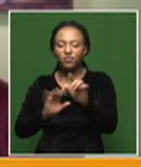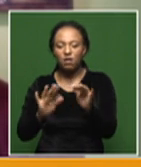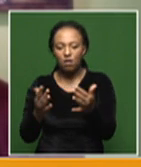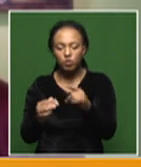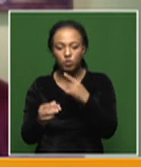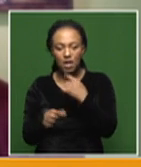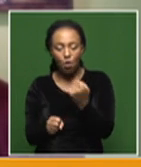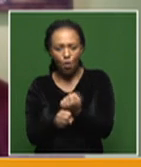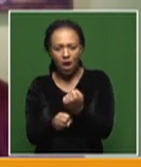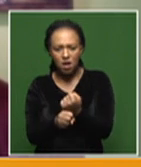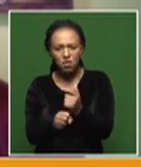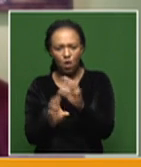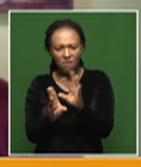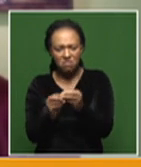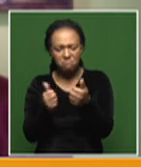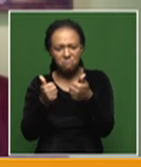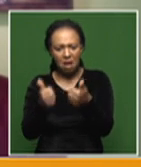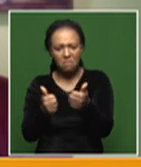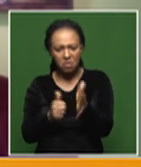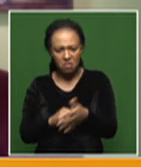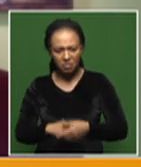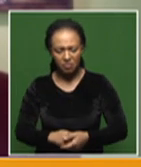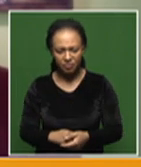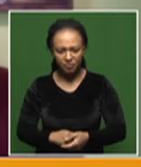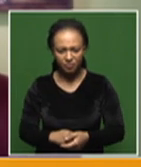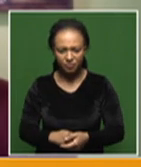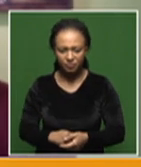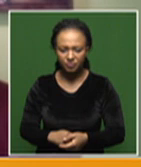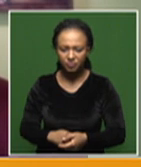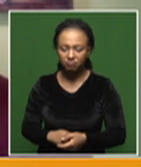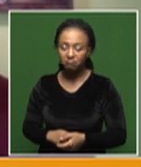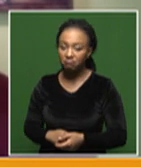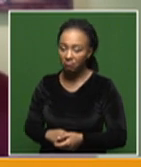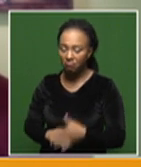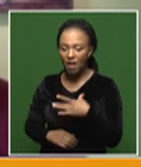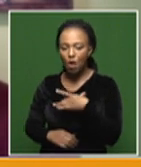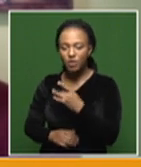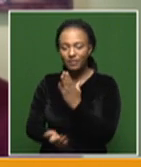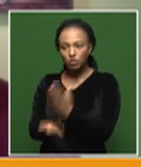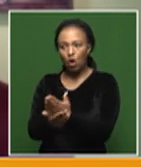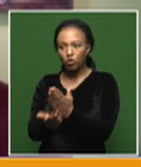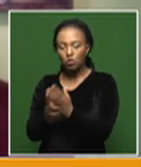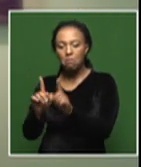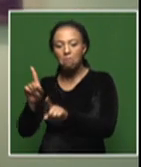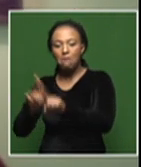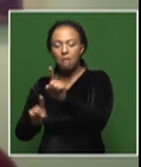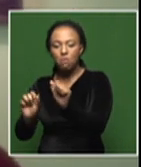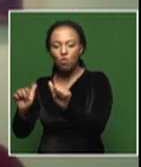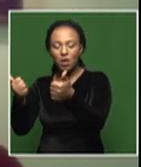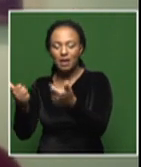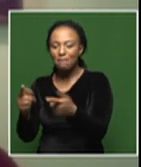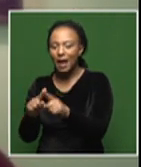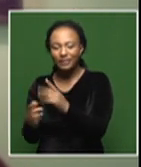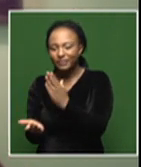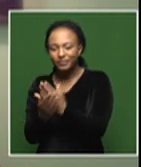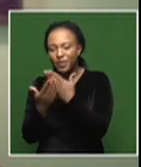that they will be scooped up? Well, I wish there were guarantees. There are never any guarantees, and that's what makes the auction world,